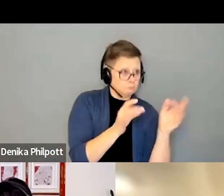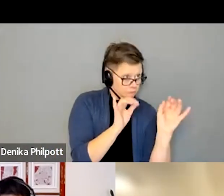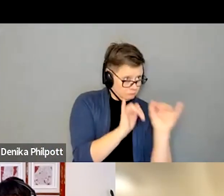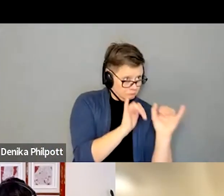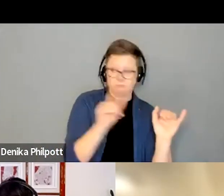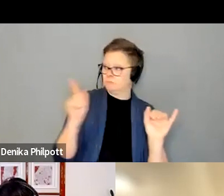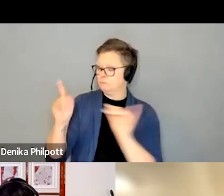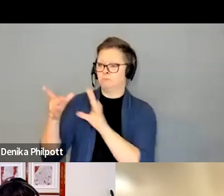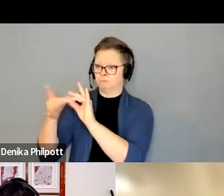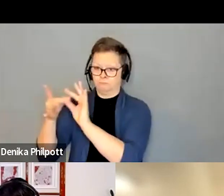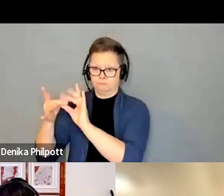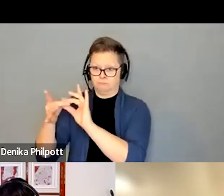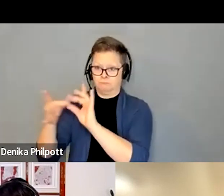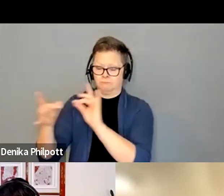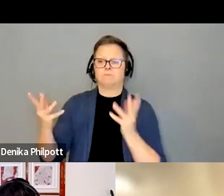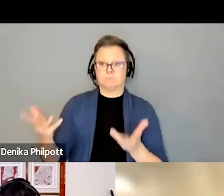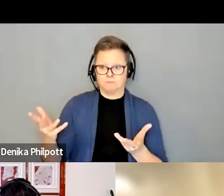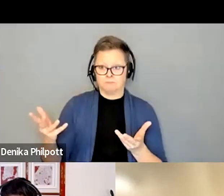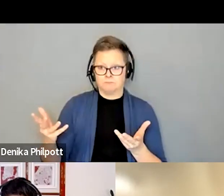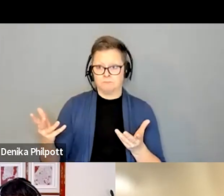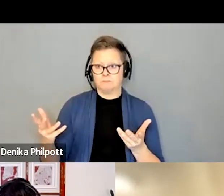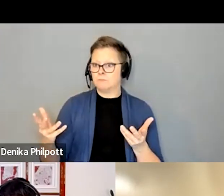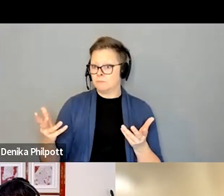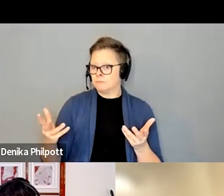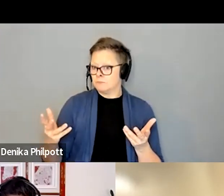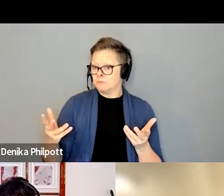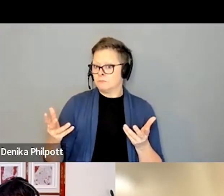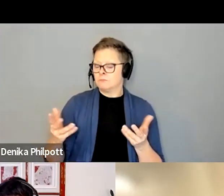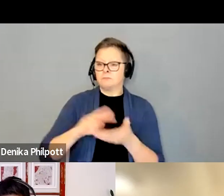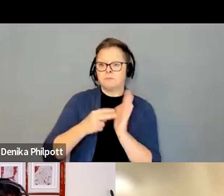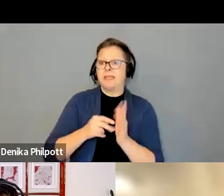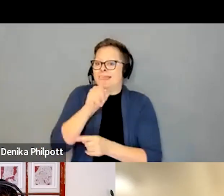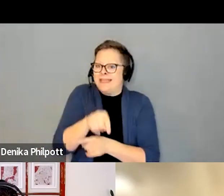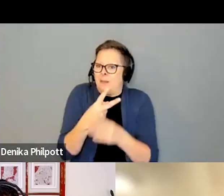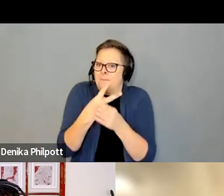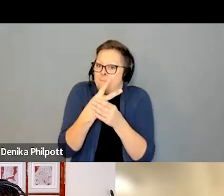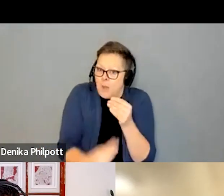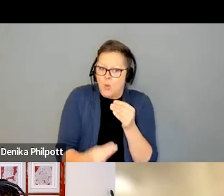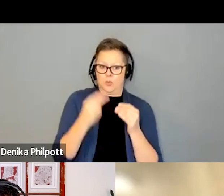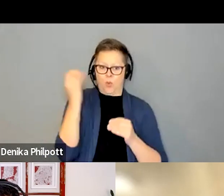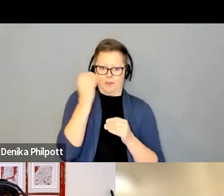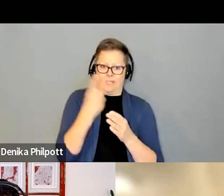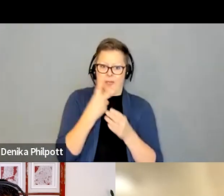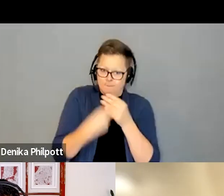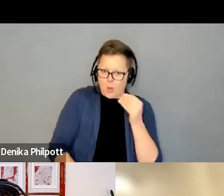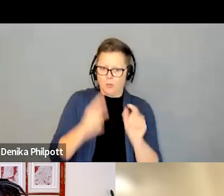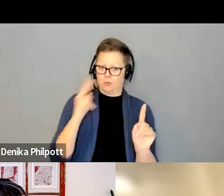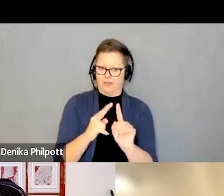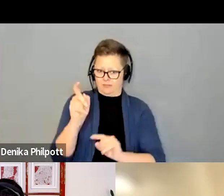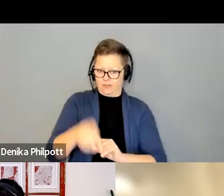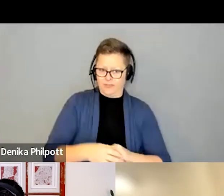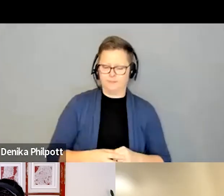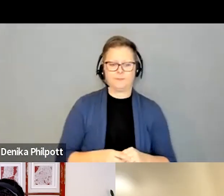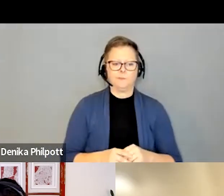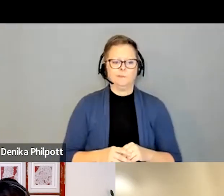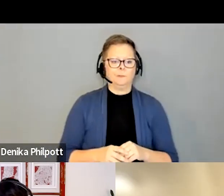change all they want, but you need buy-in from everyone. So I think that's the next step. It's